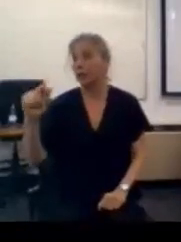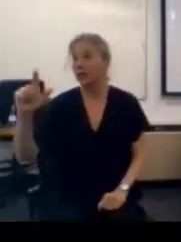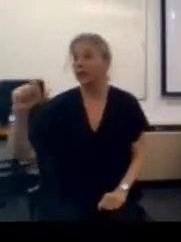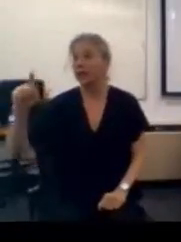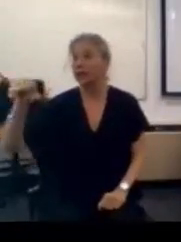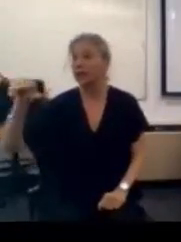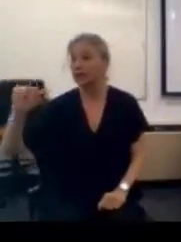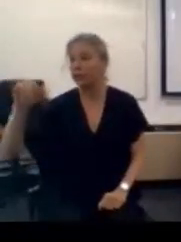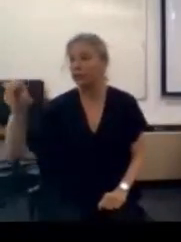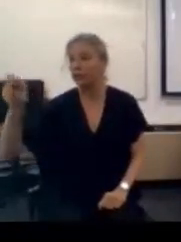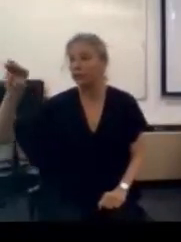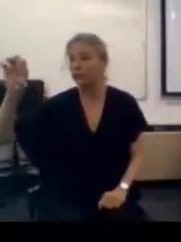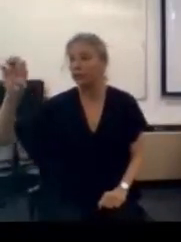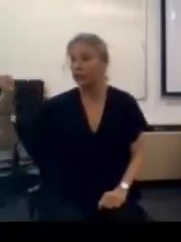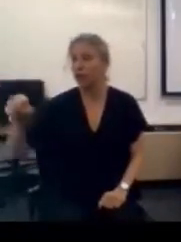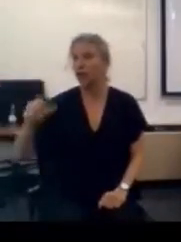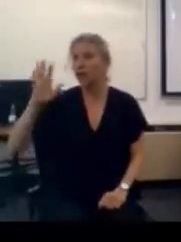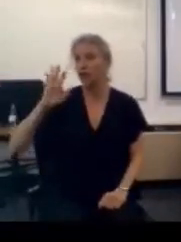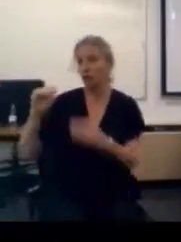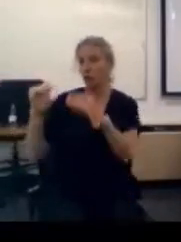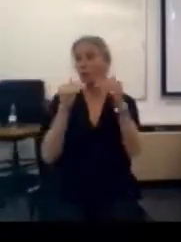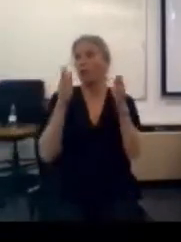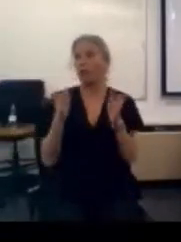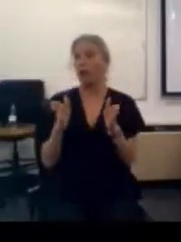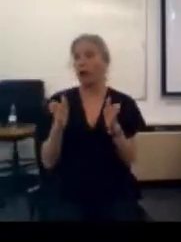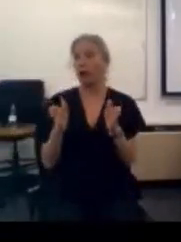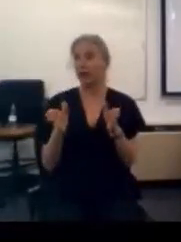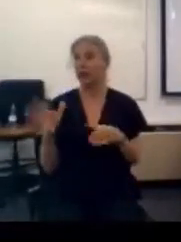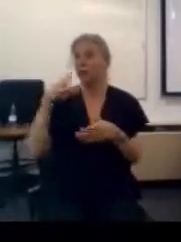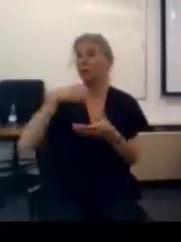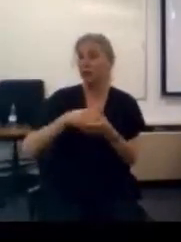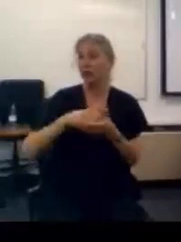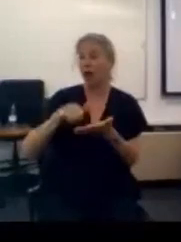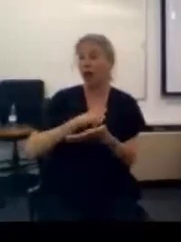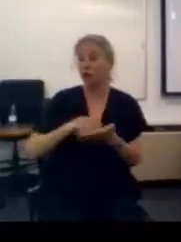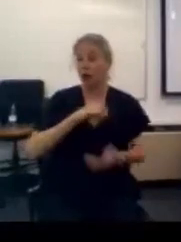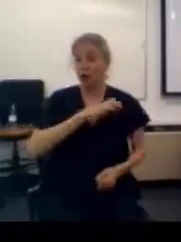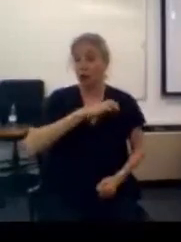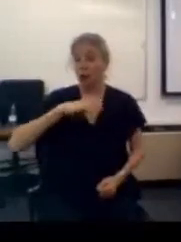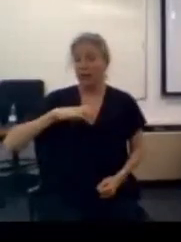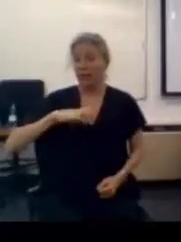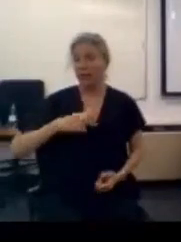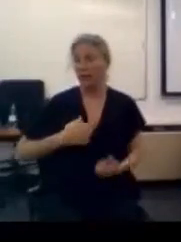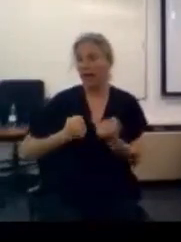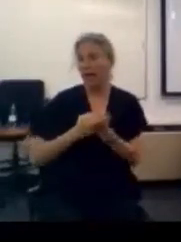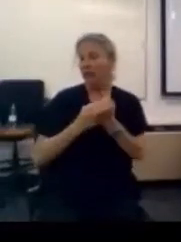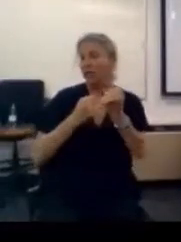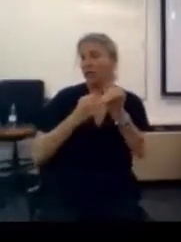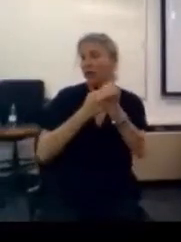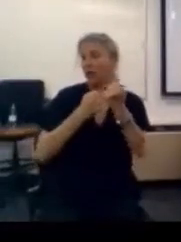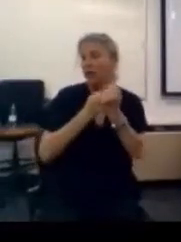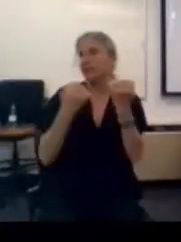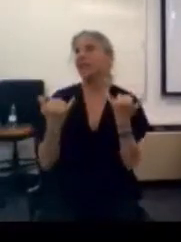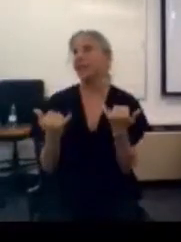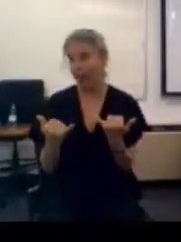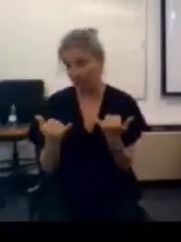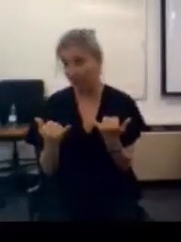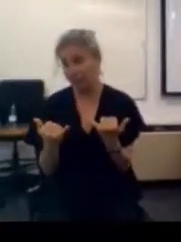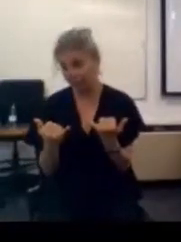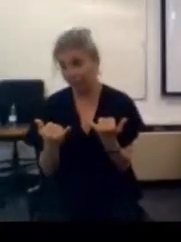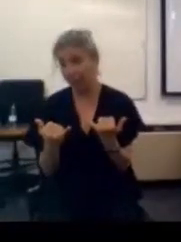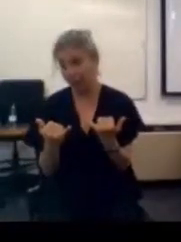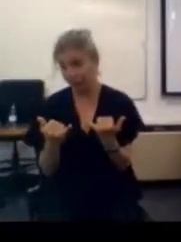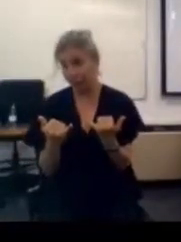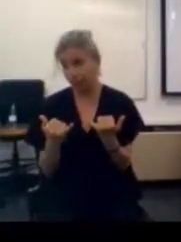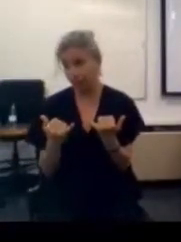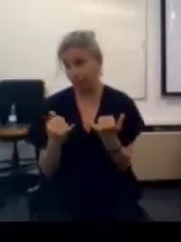you, Attorney General Leticia James, a former colleague who served on the New York City Council with us and champions